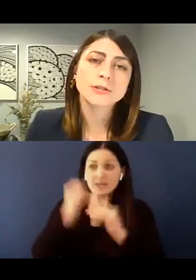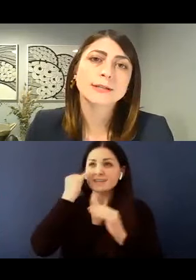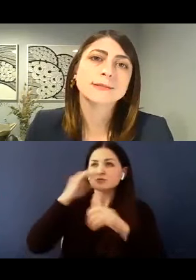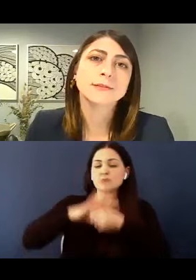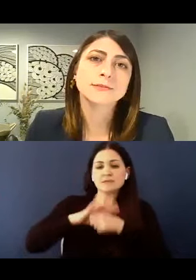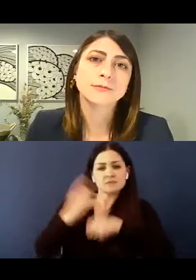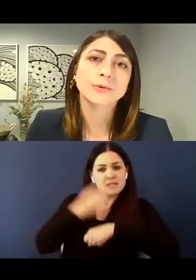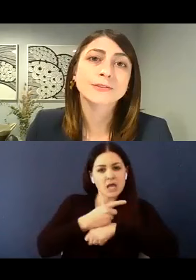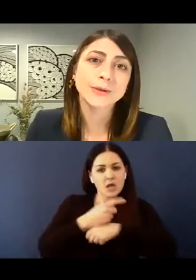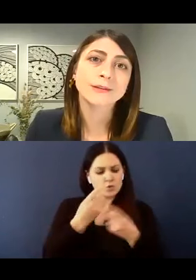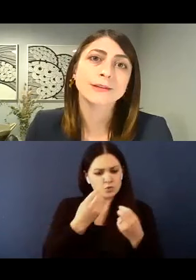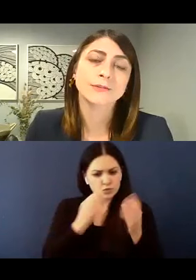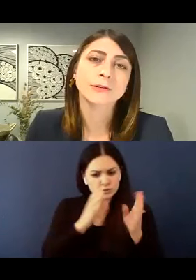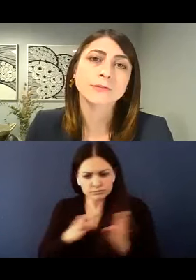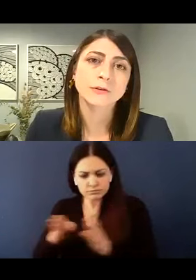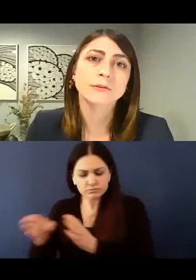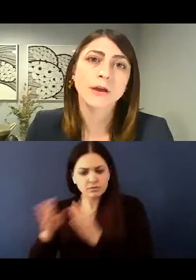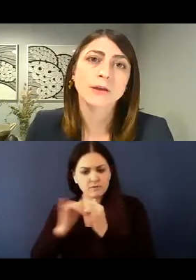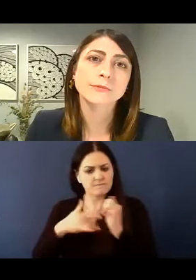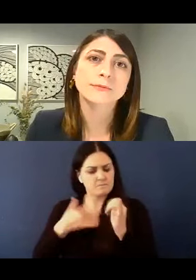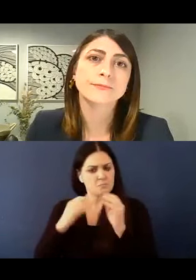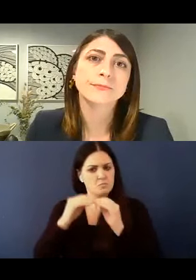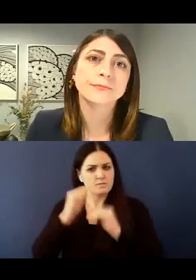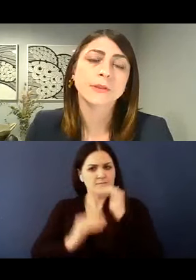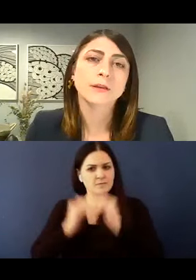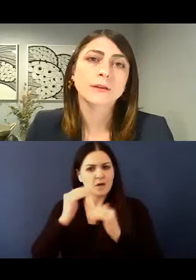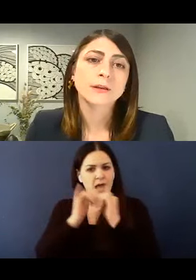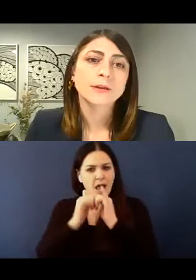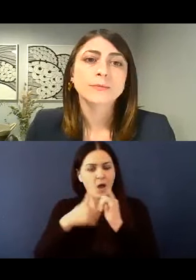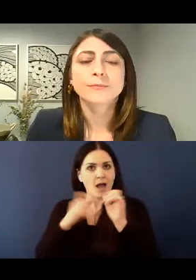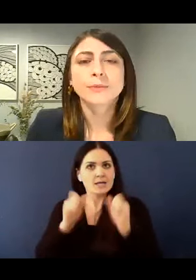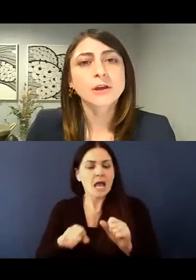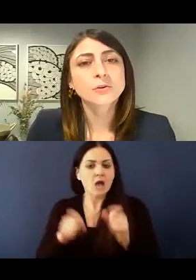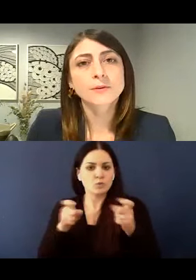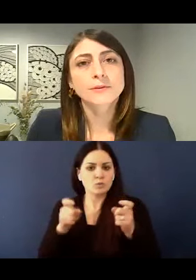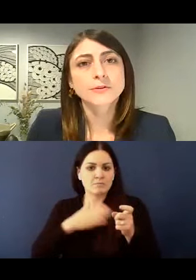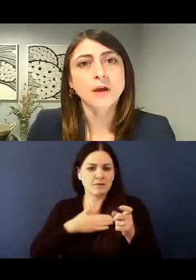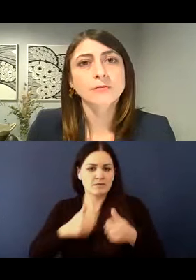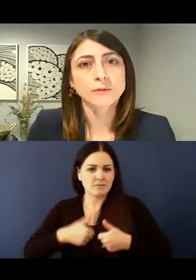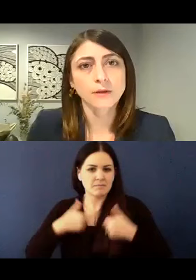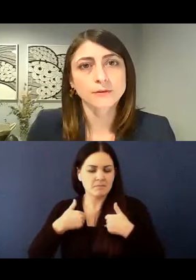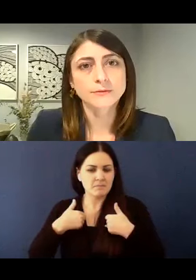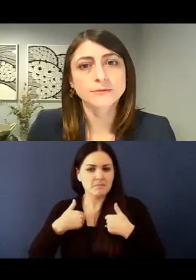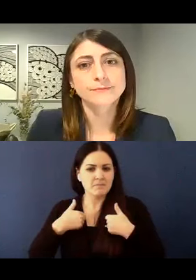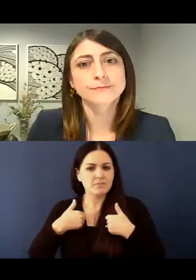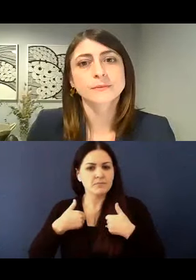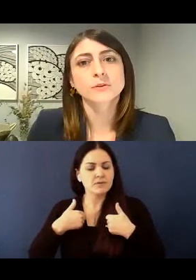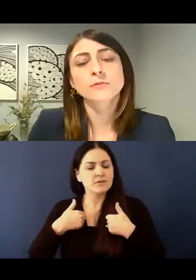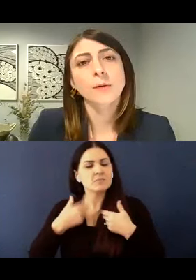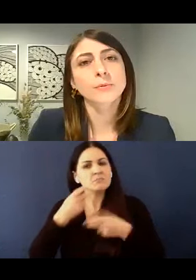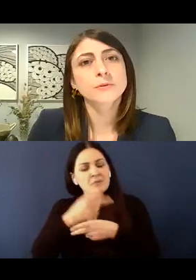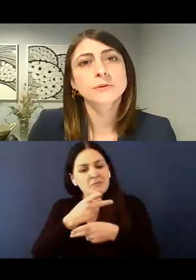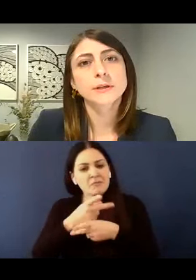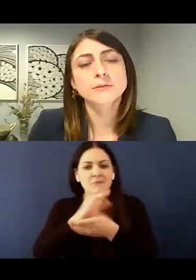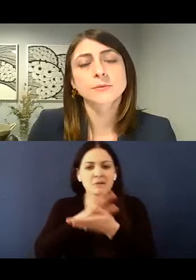a much needed sense of predictability during uncertain times. Be gentle with yourself and with others. Look